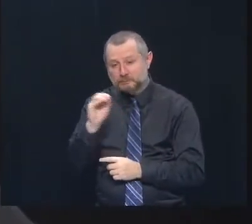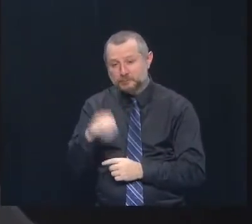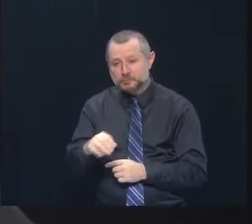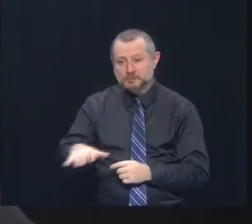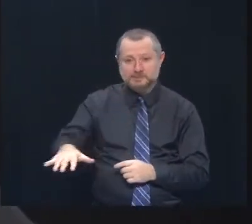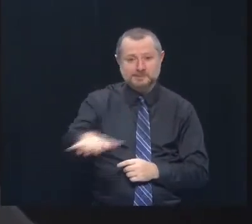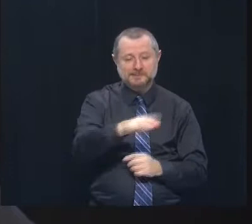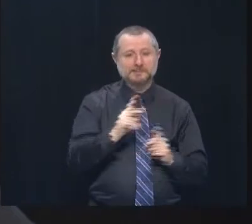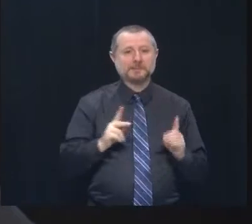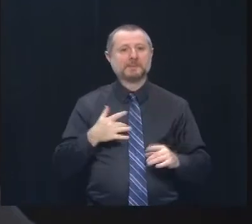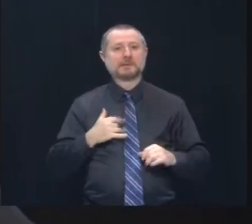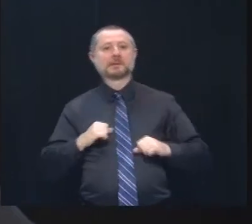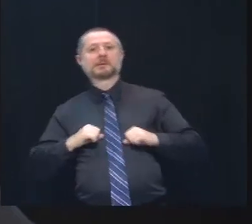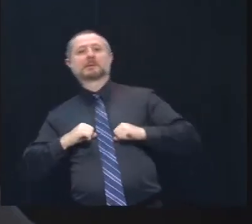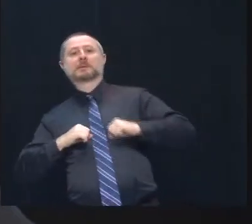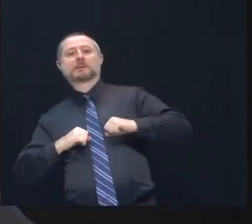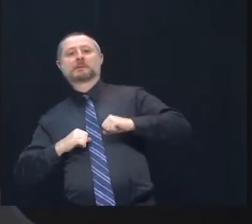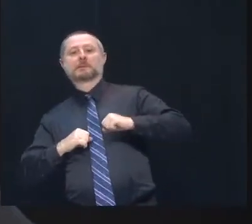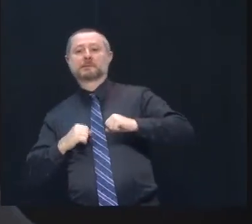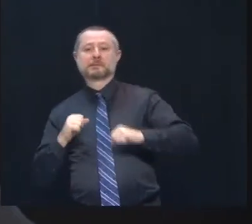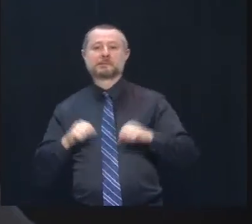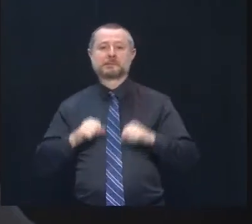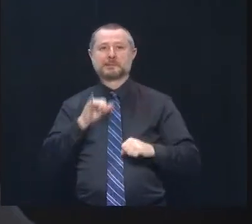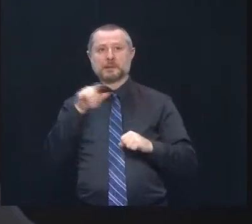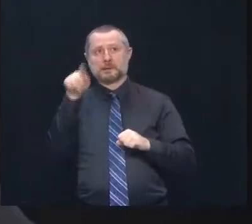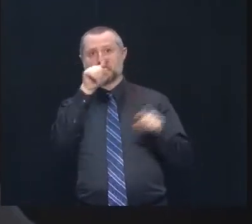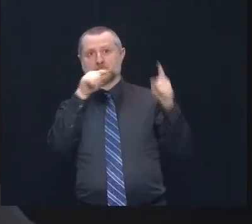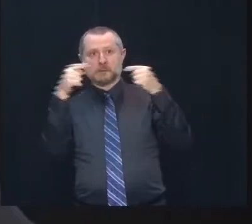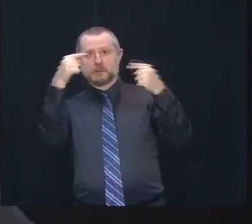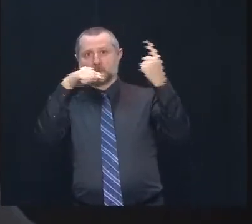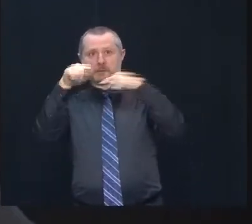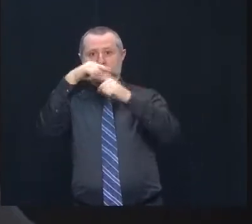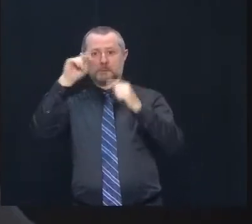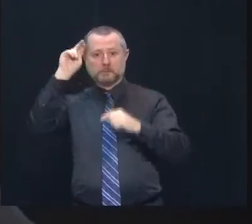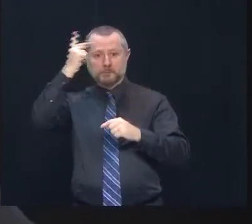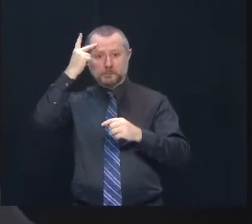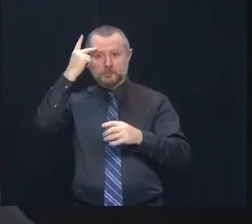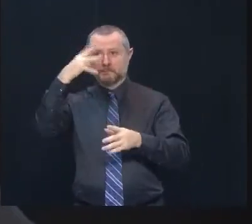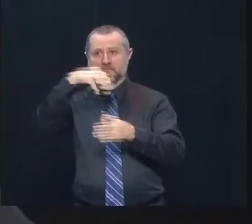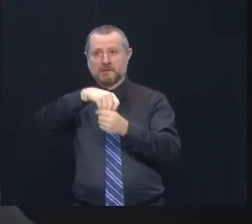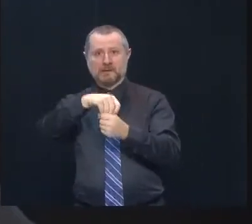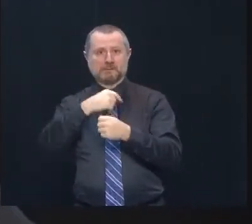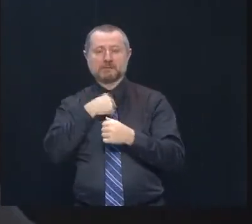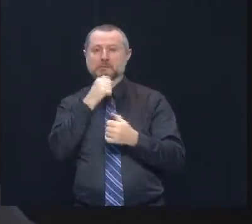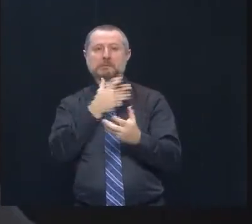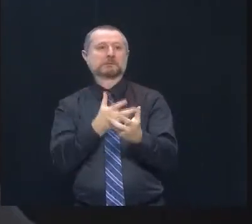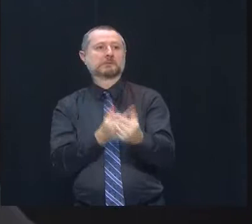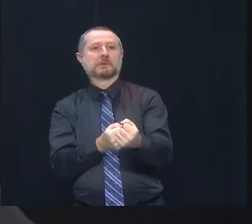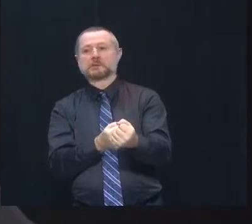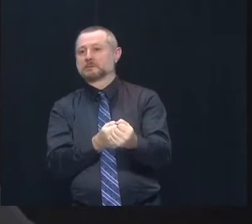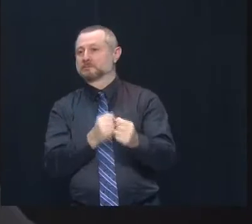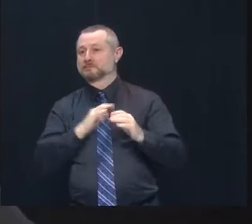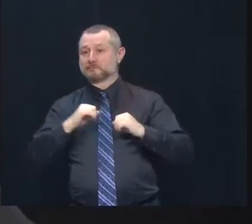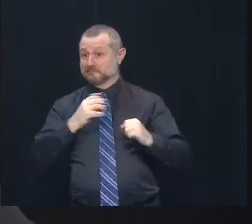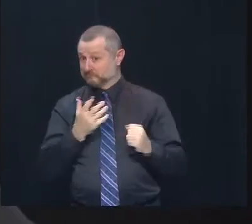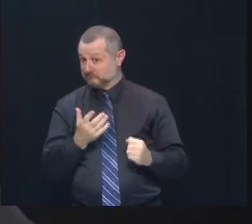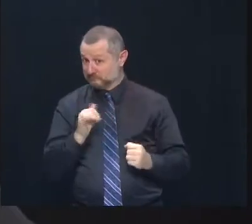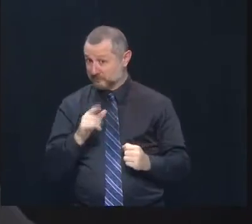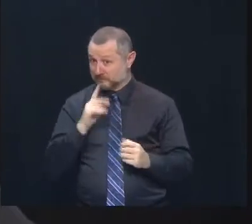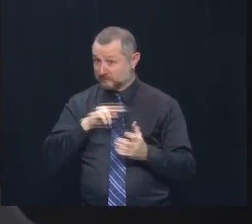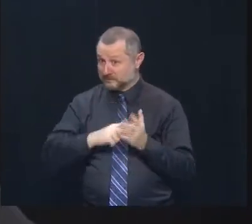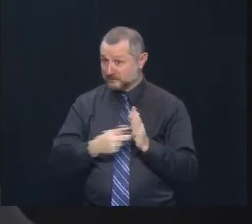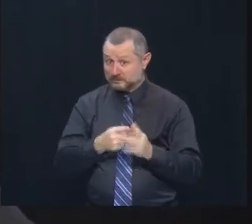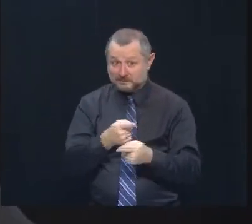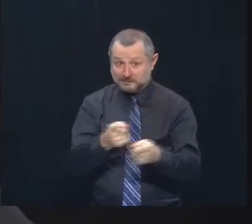is politically approved. How many people are going to refuse to take the vaccine until